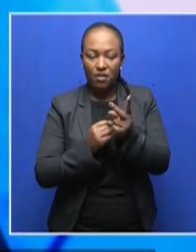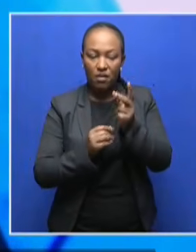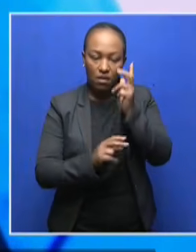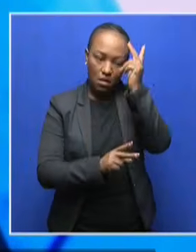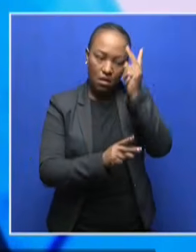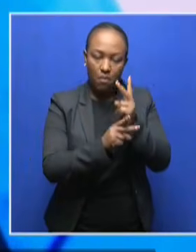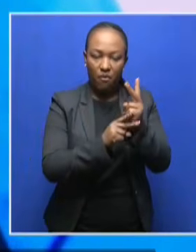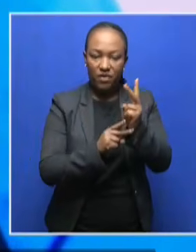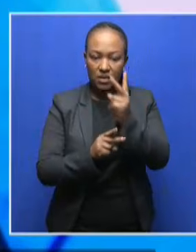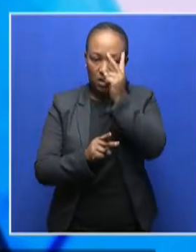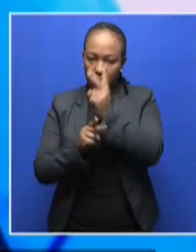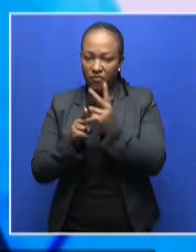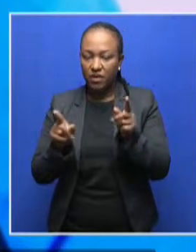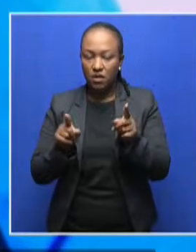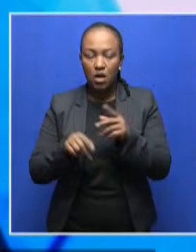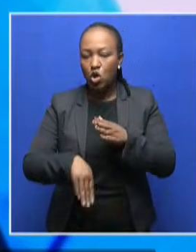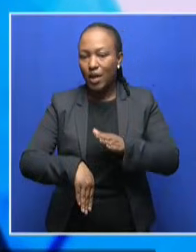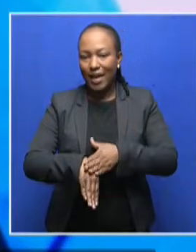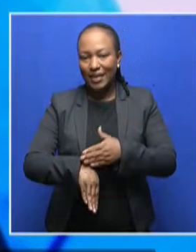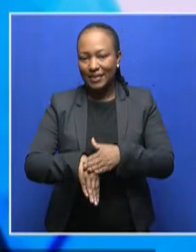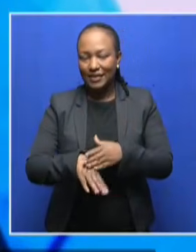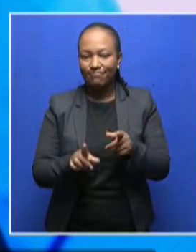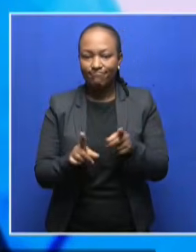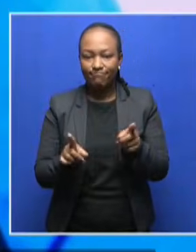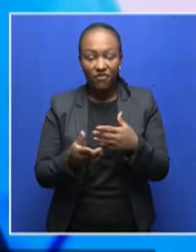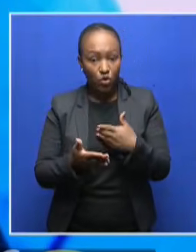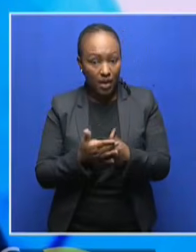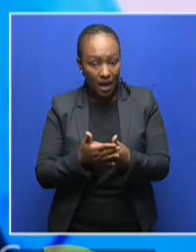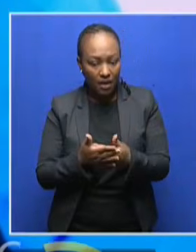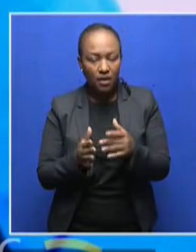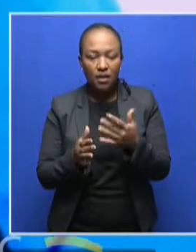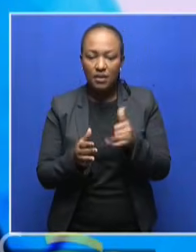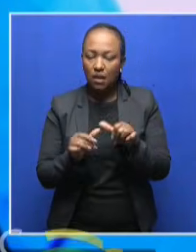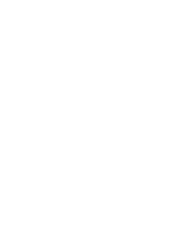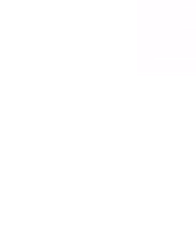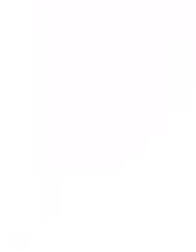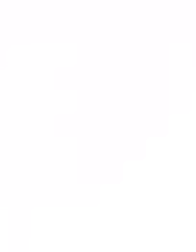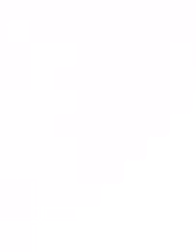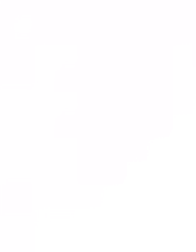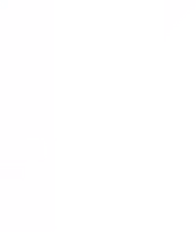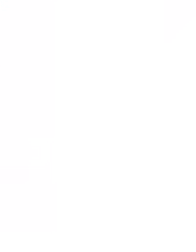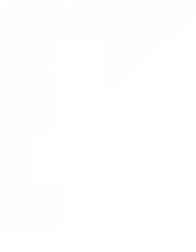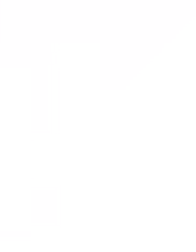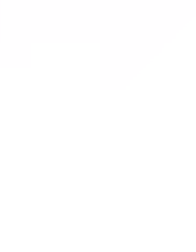it's not too late, as they said. So if you can, still go and get caught up.